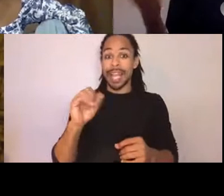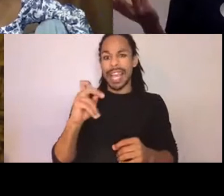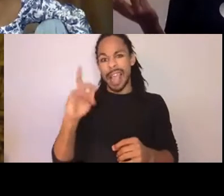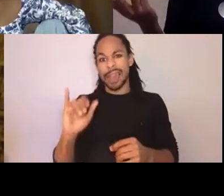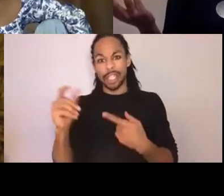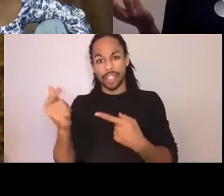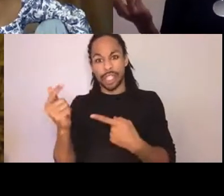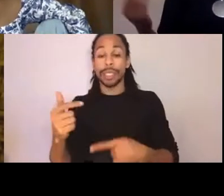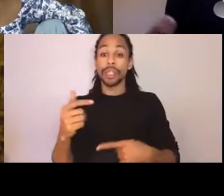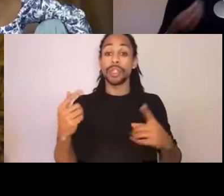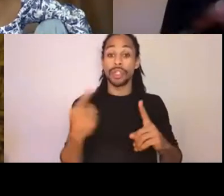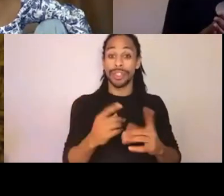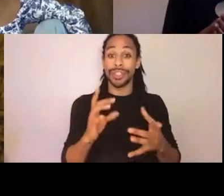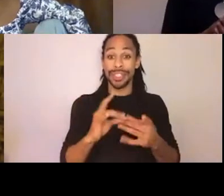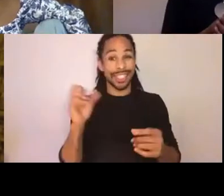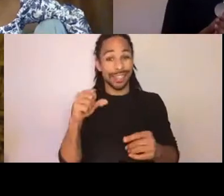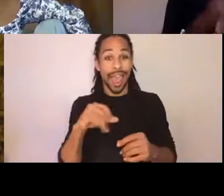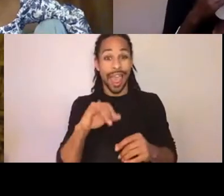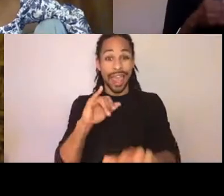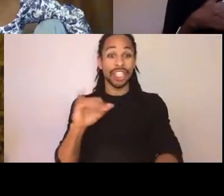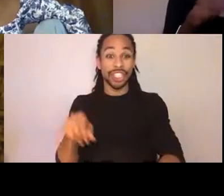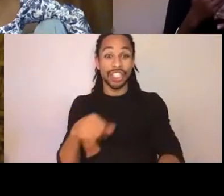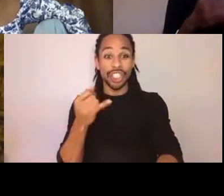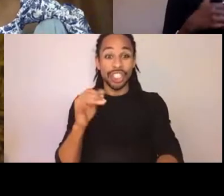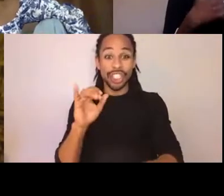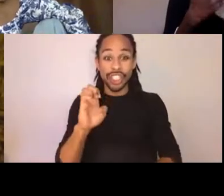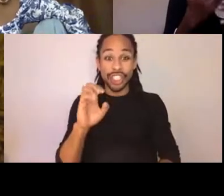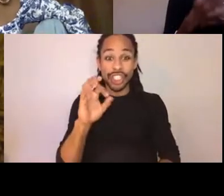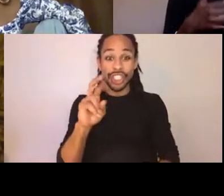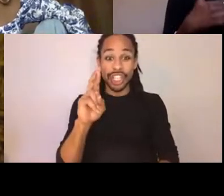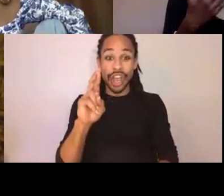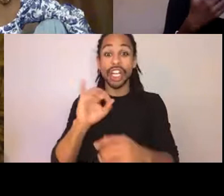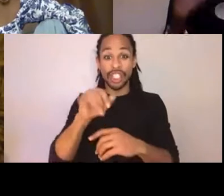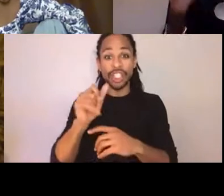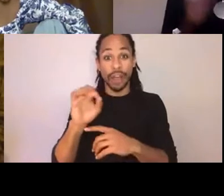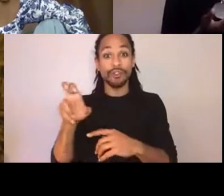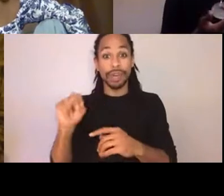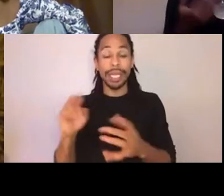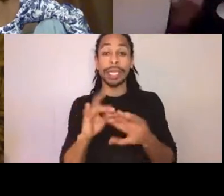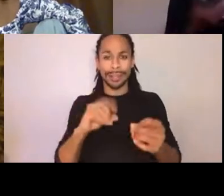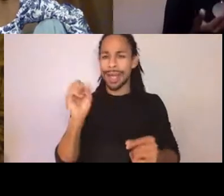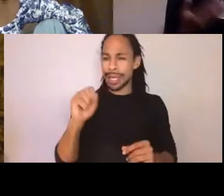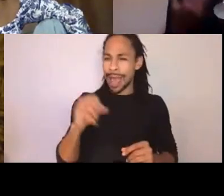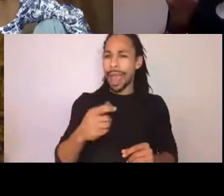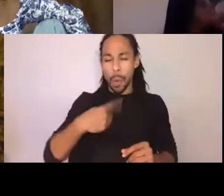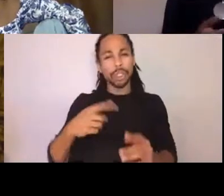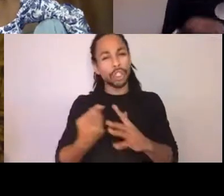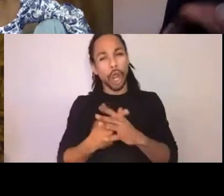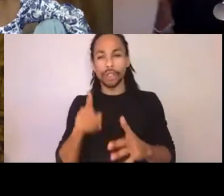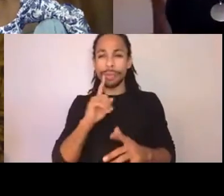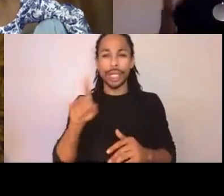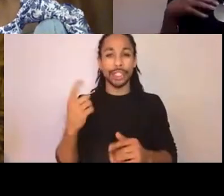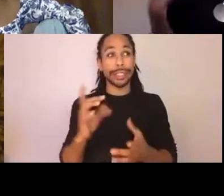similar to what you were saying as well, Jafreen, like more action behind these words, if it's coming almost to be a little bit robotic, solidarity, liberation,